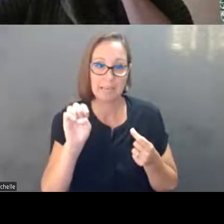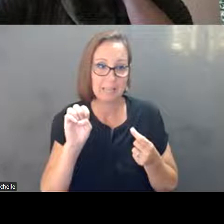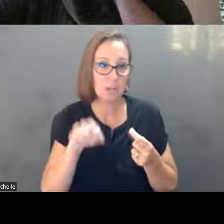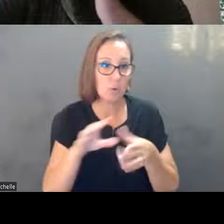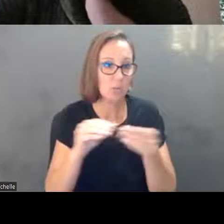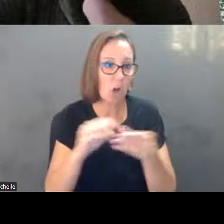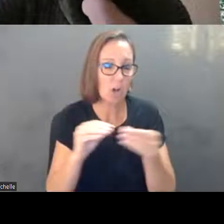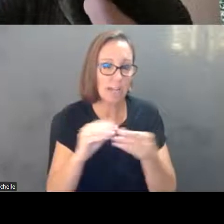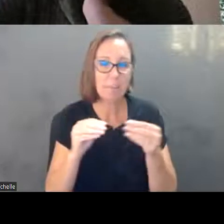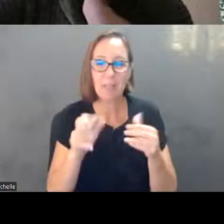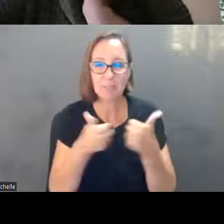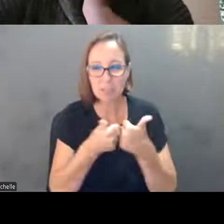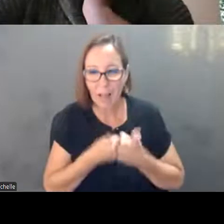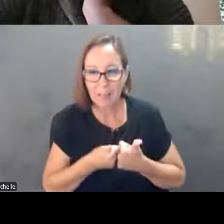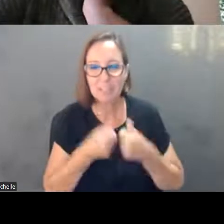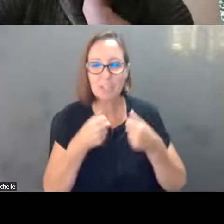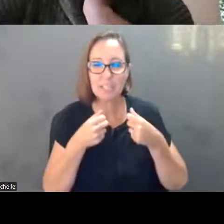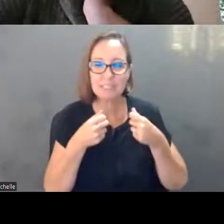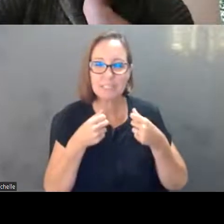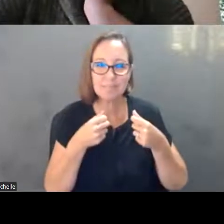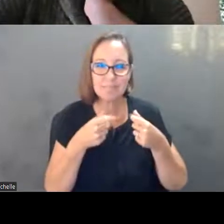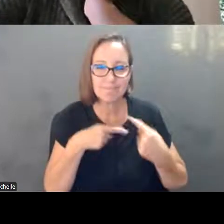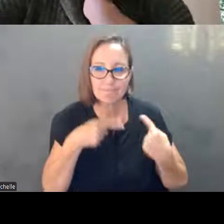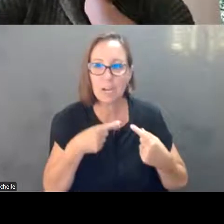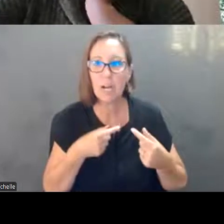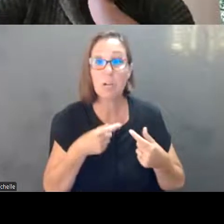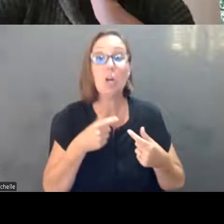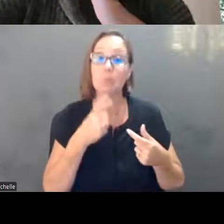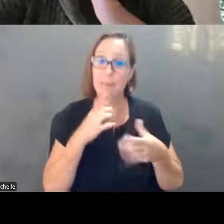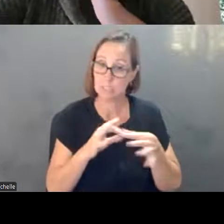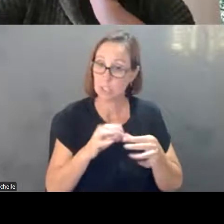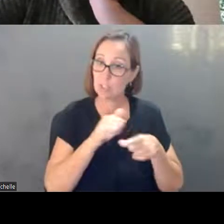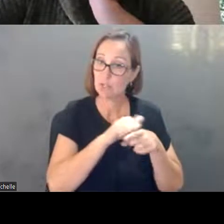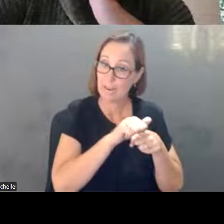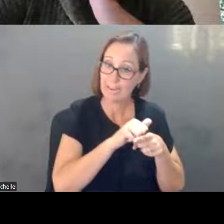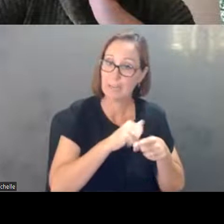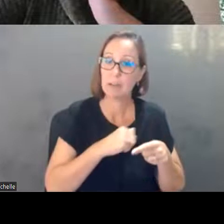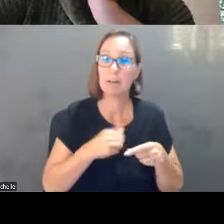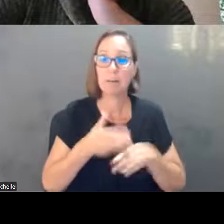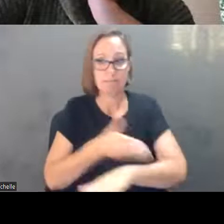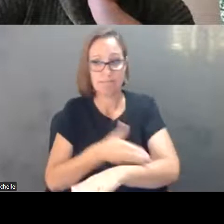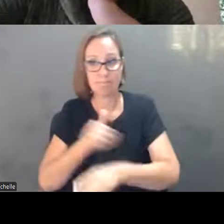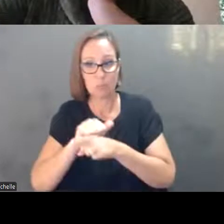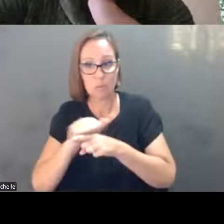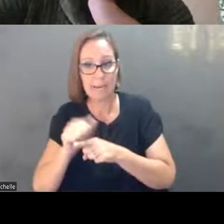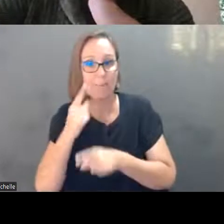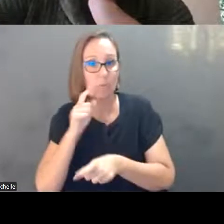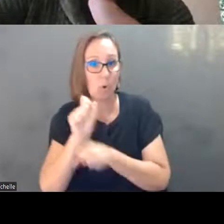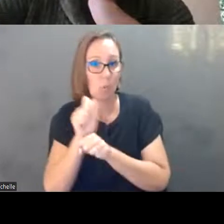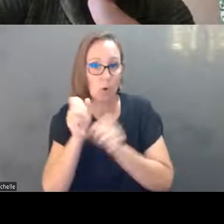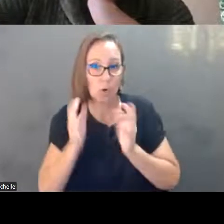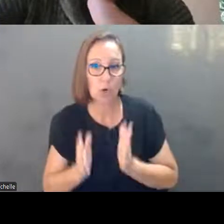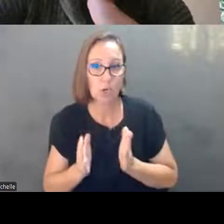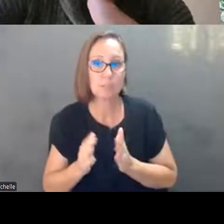some of the challenges you mentioned, training and better training for workers. So